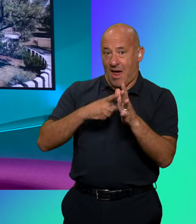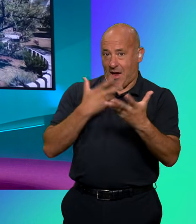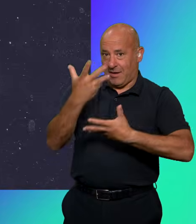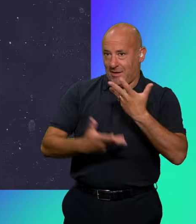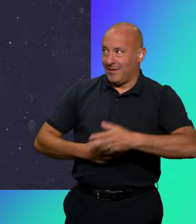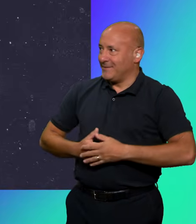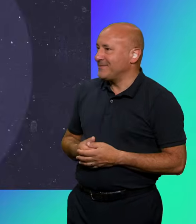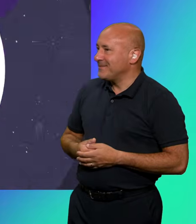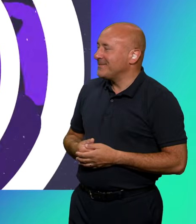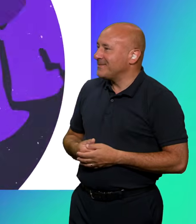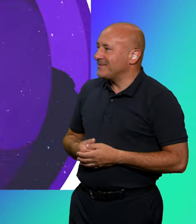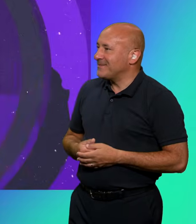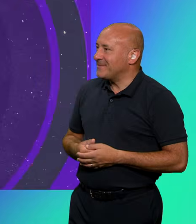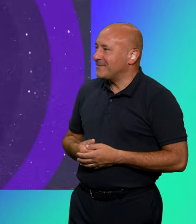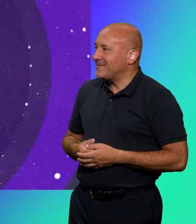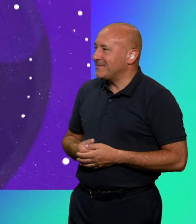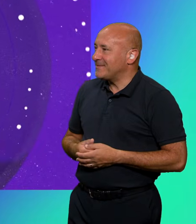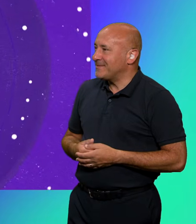one.